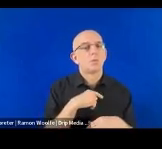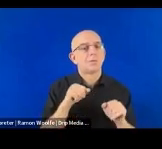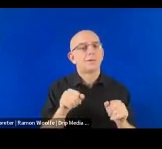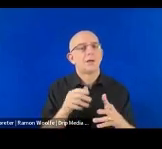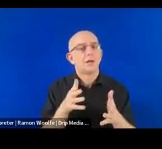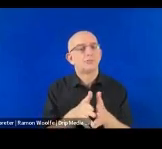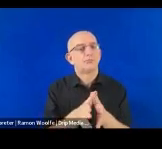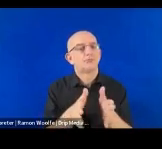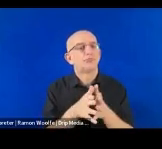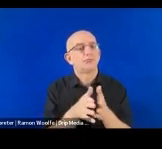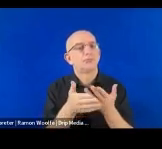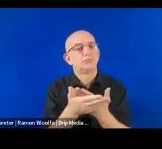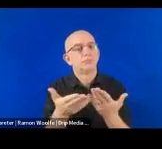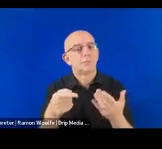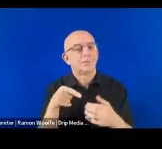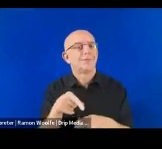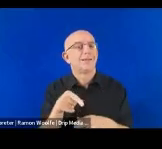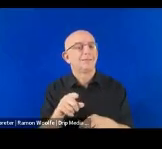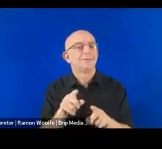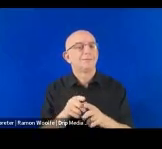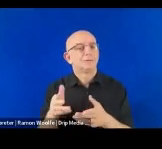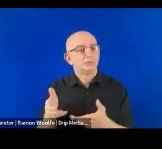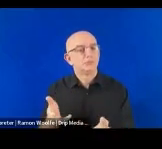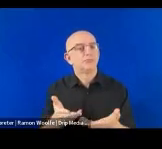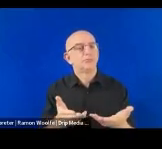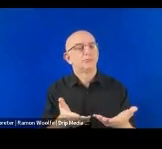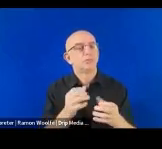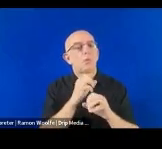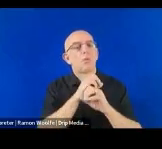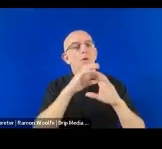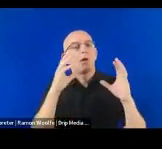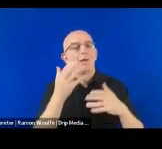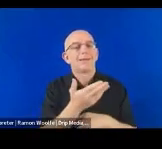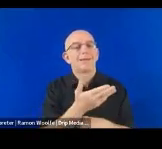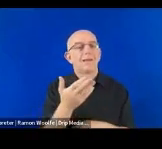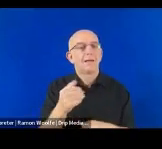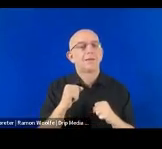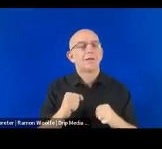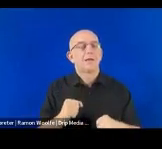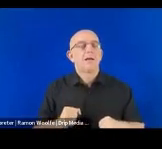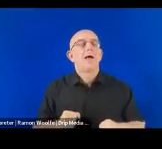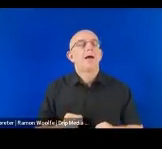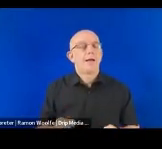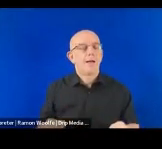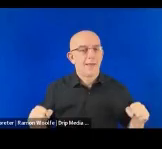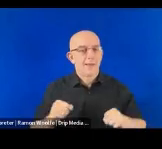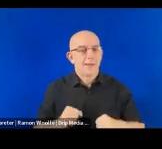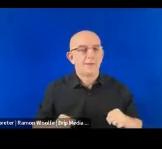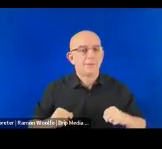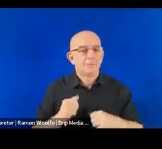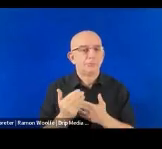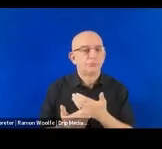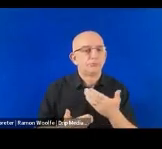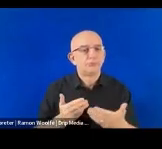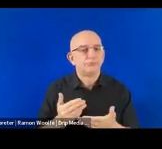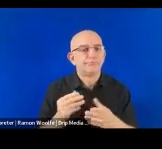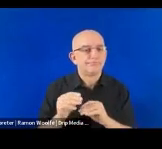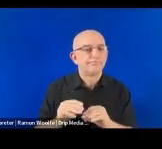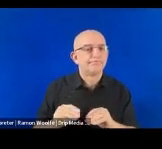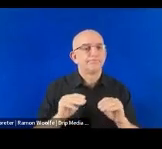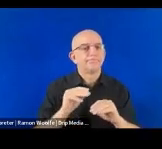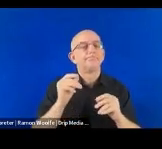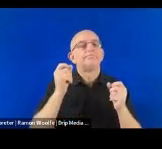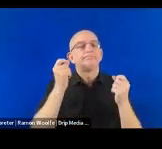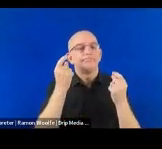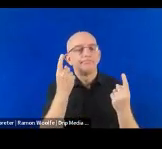the coordination of the future of social protection policies in different countries. Next